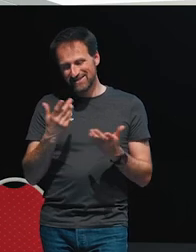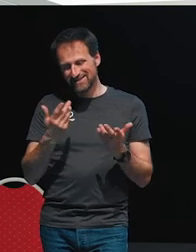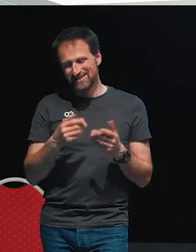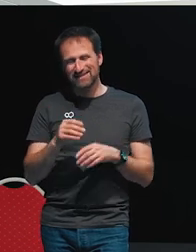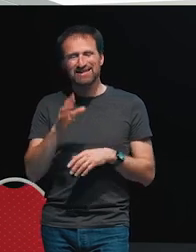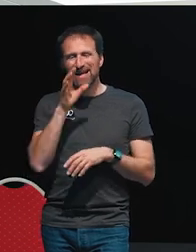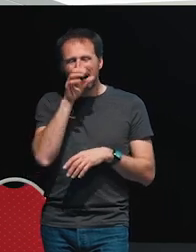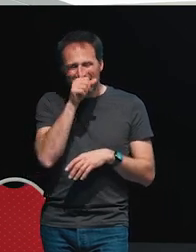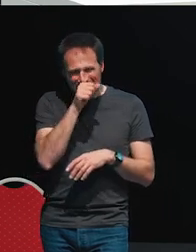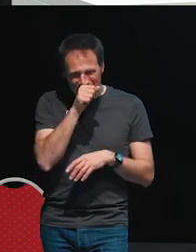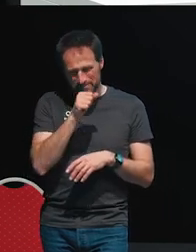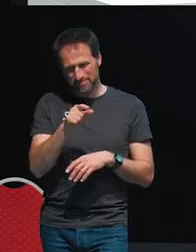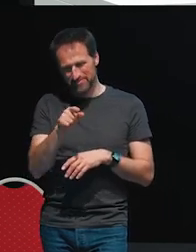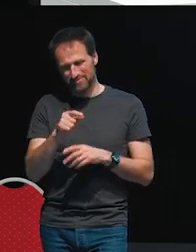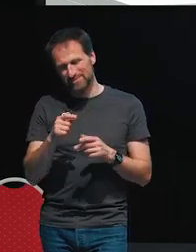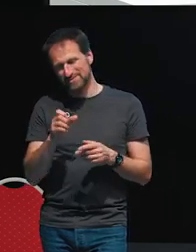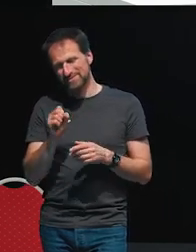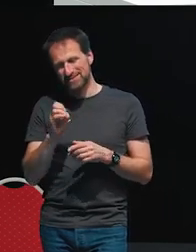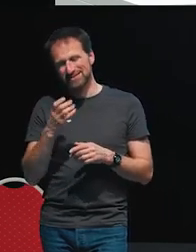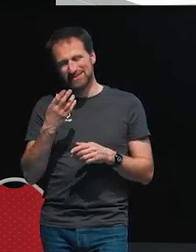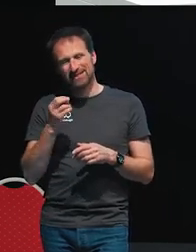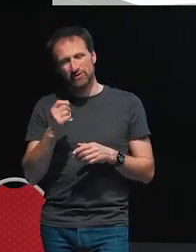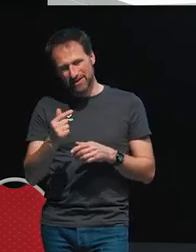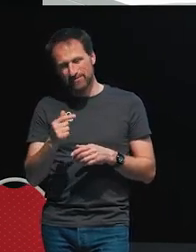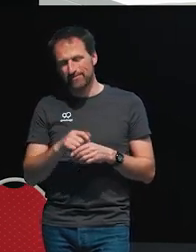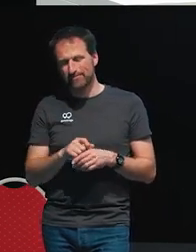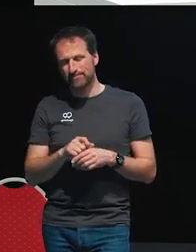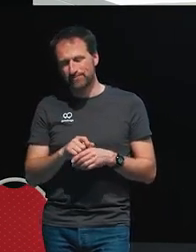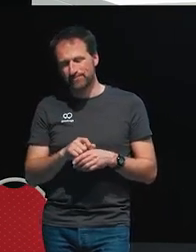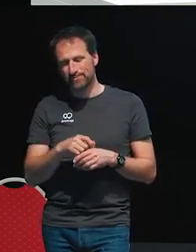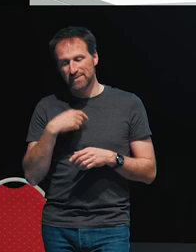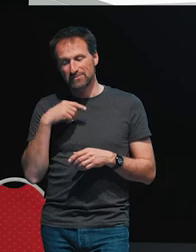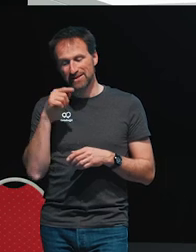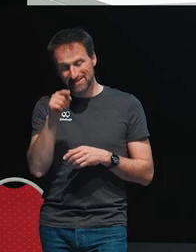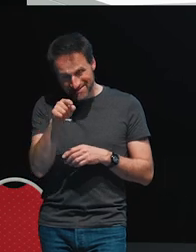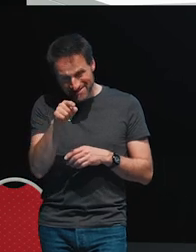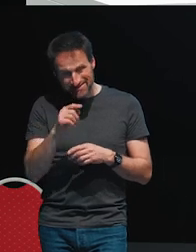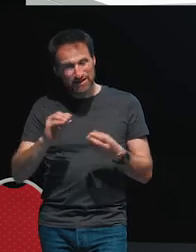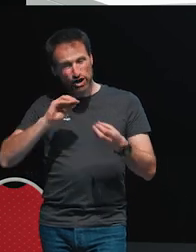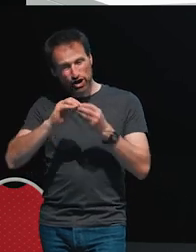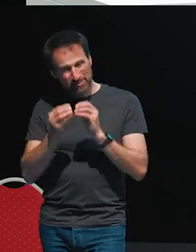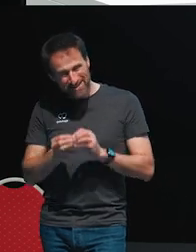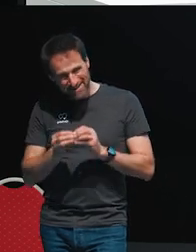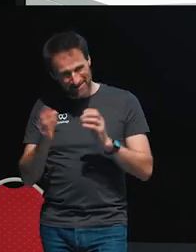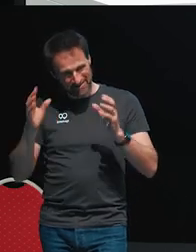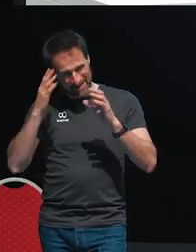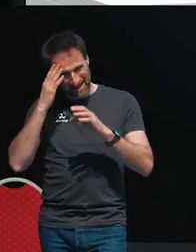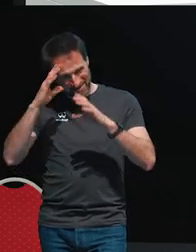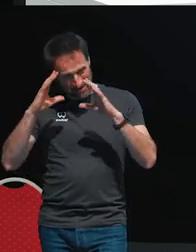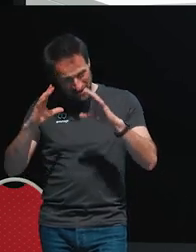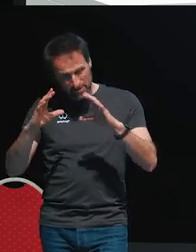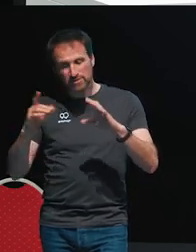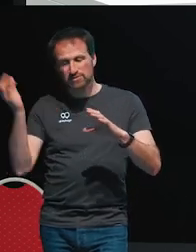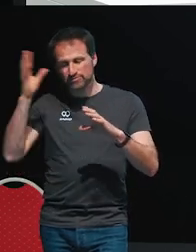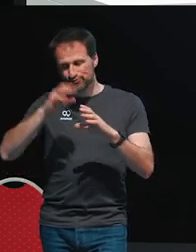So by just combining this header and this payload and signing it, you kind of know all the information you need to use JSON